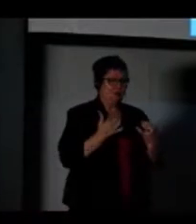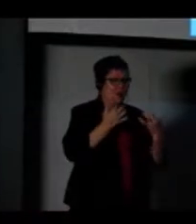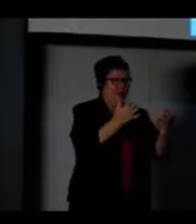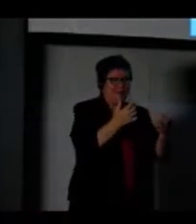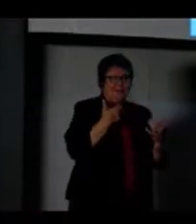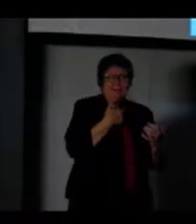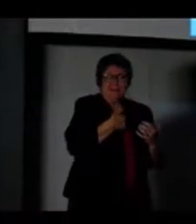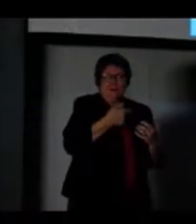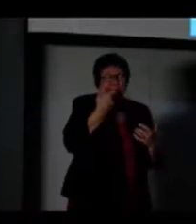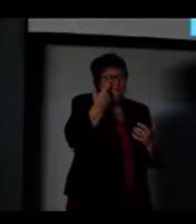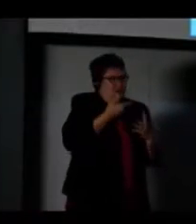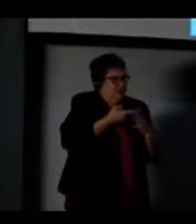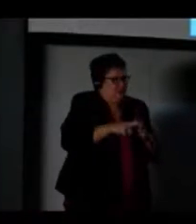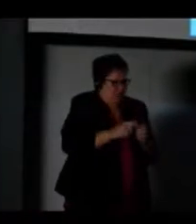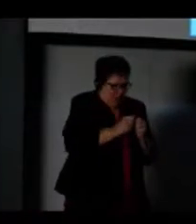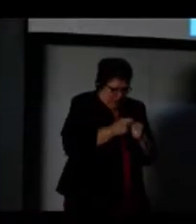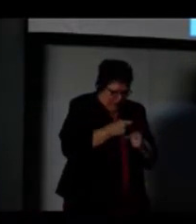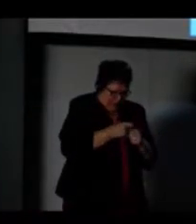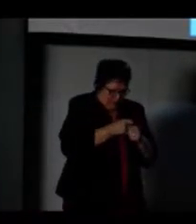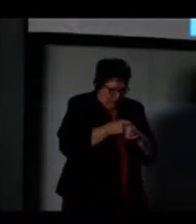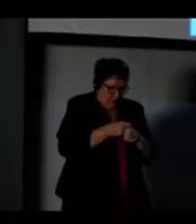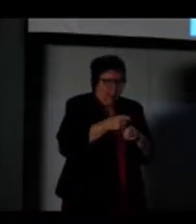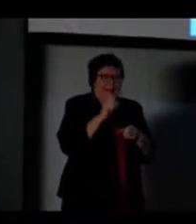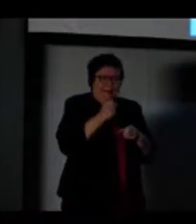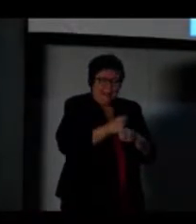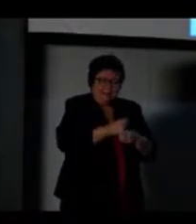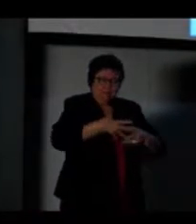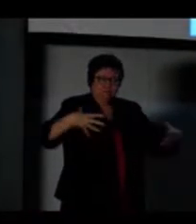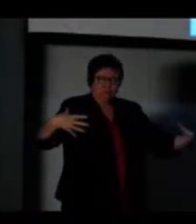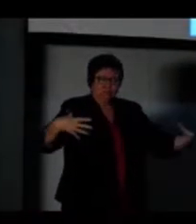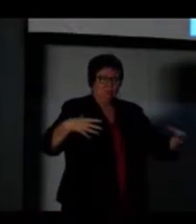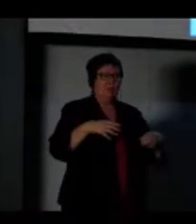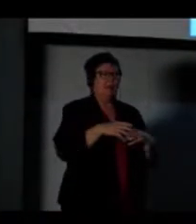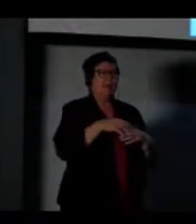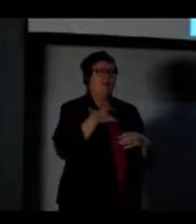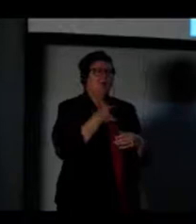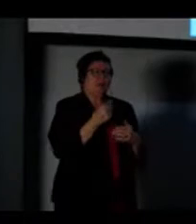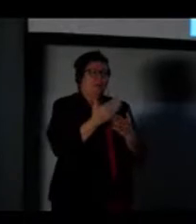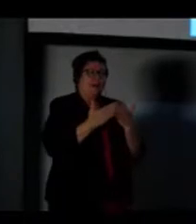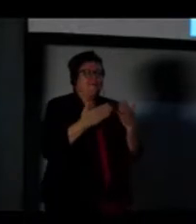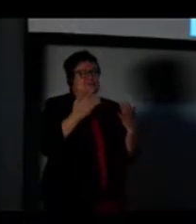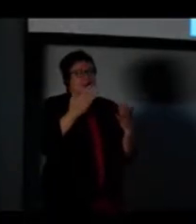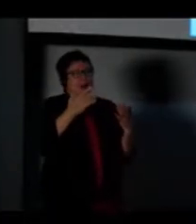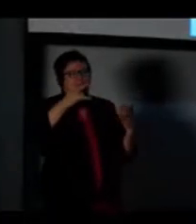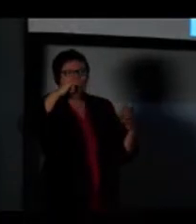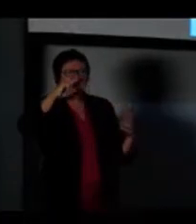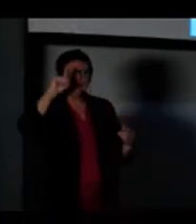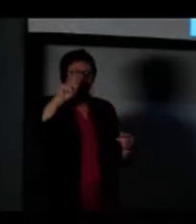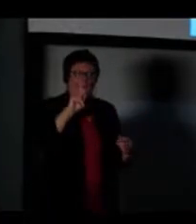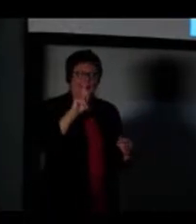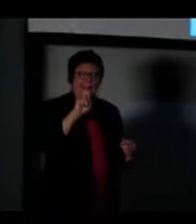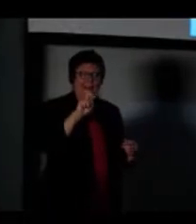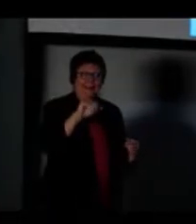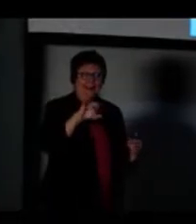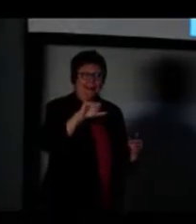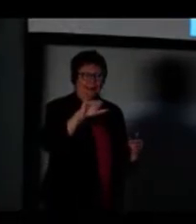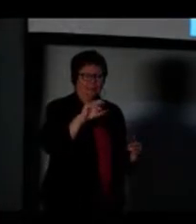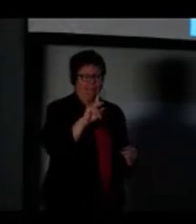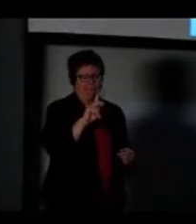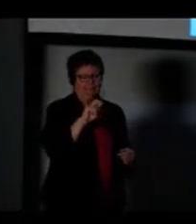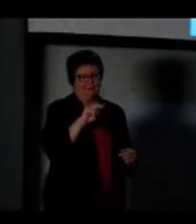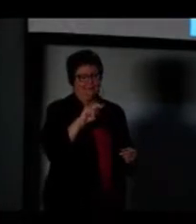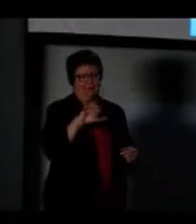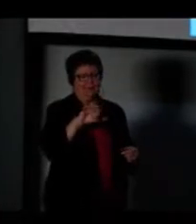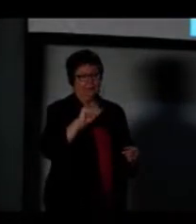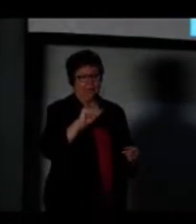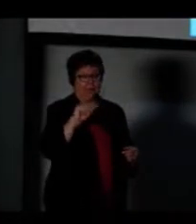moment. So I would love to have, say, some kid in Kenya interested in natural history.